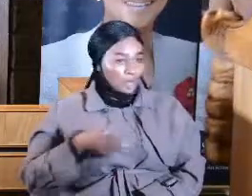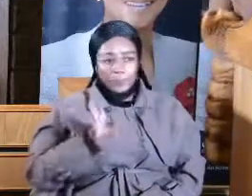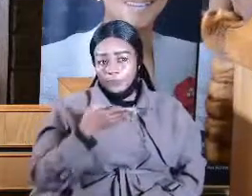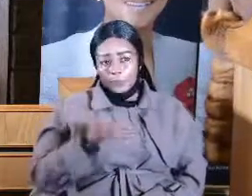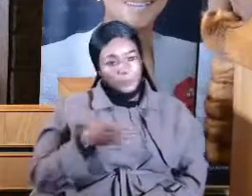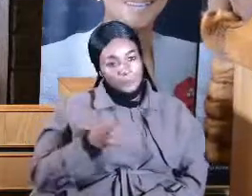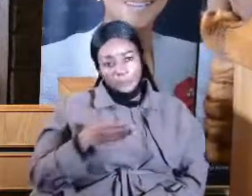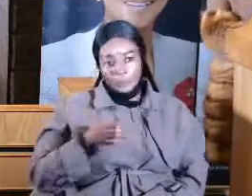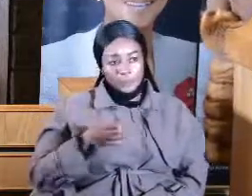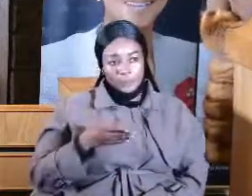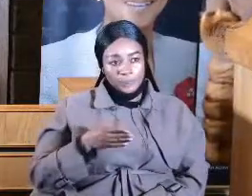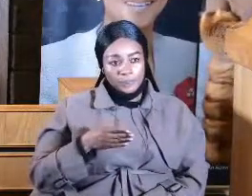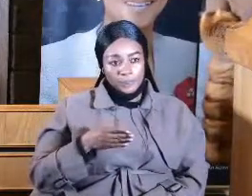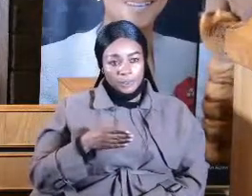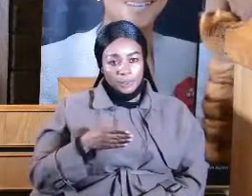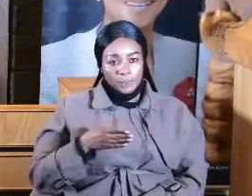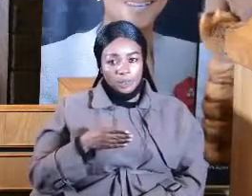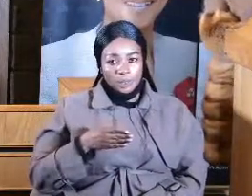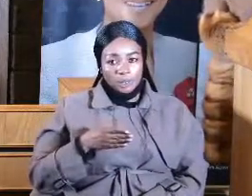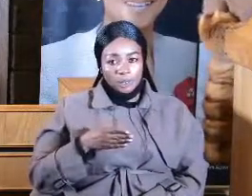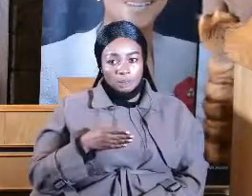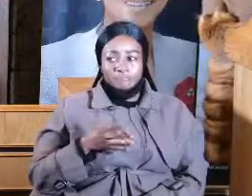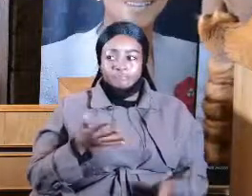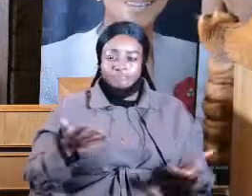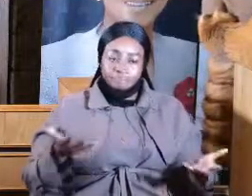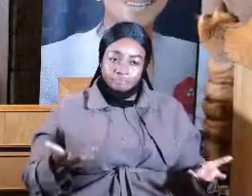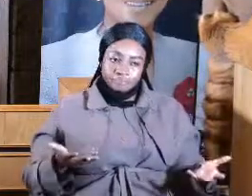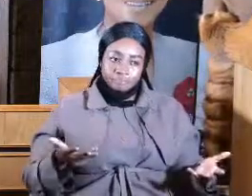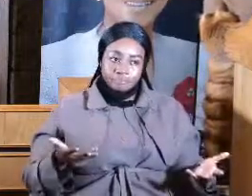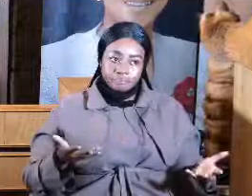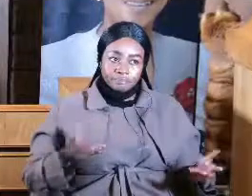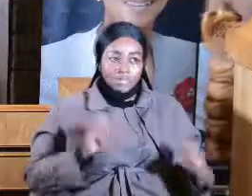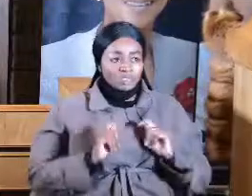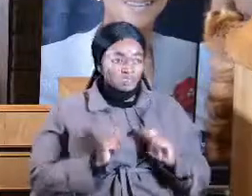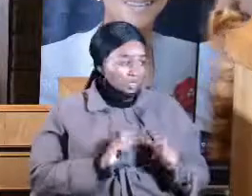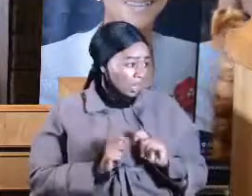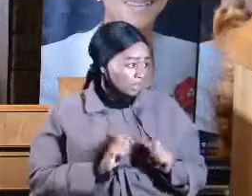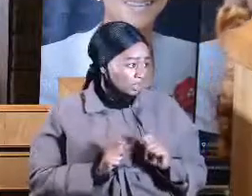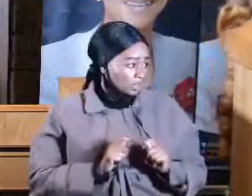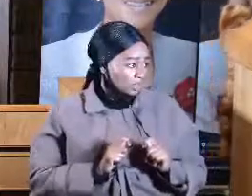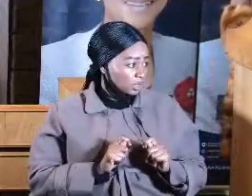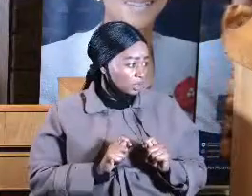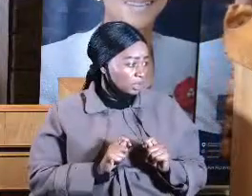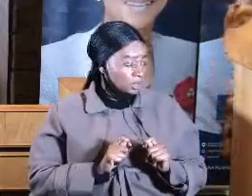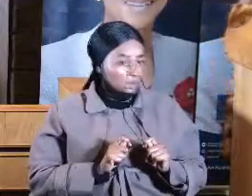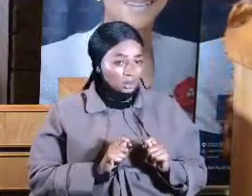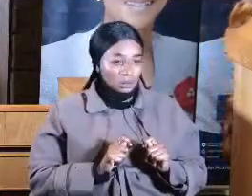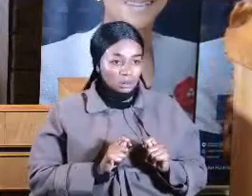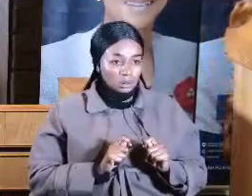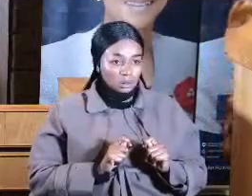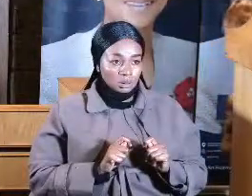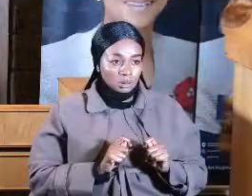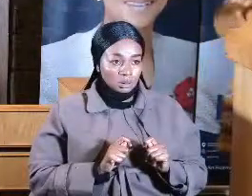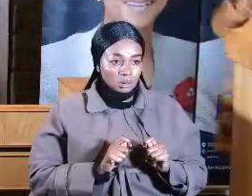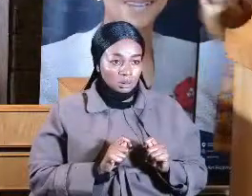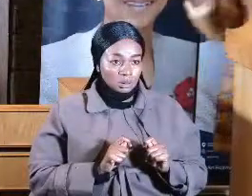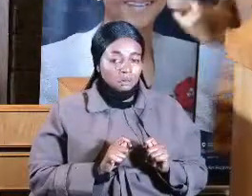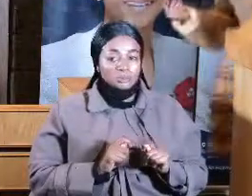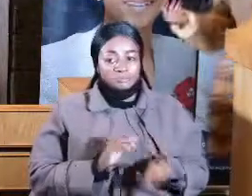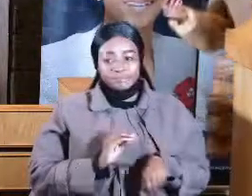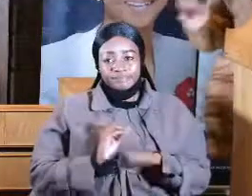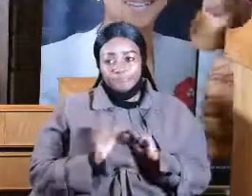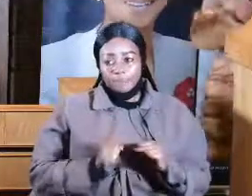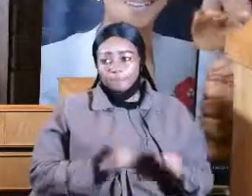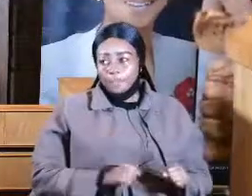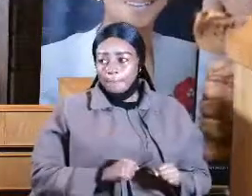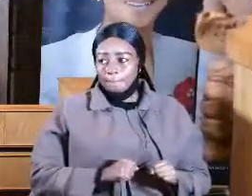not here. The challenges, therefore, in transport, it still remains more training.